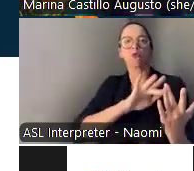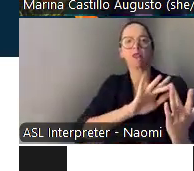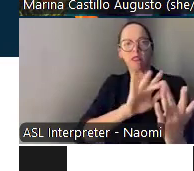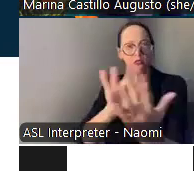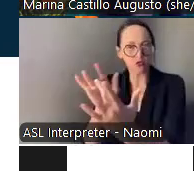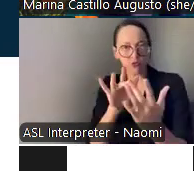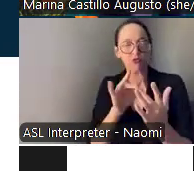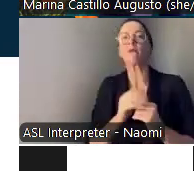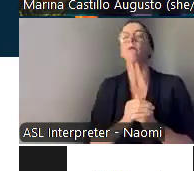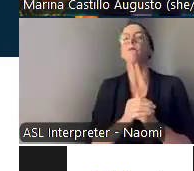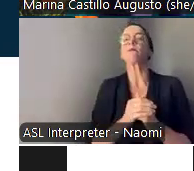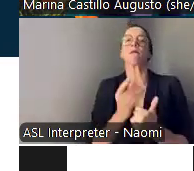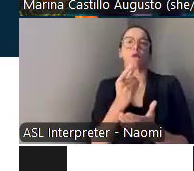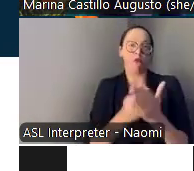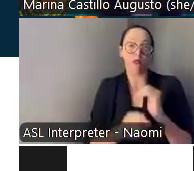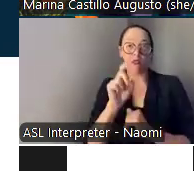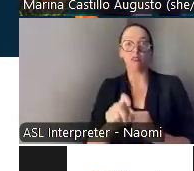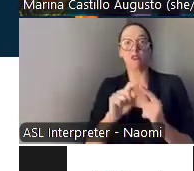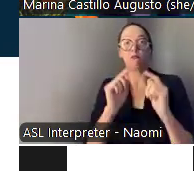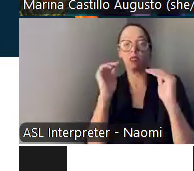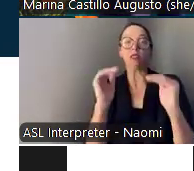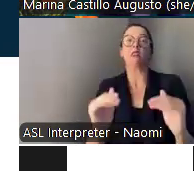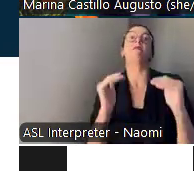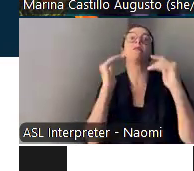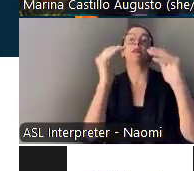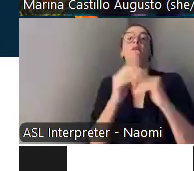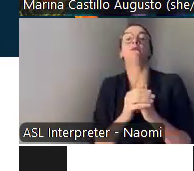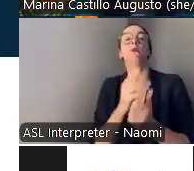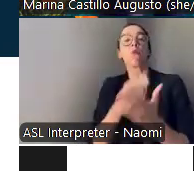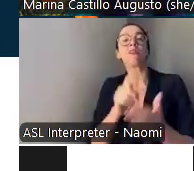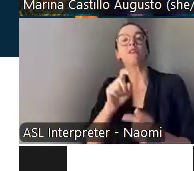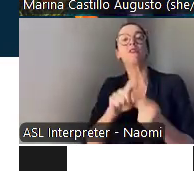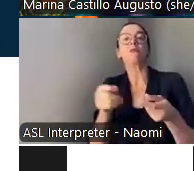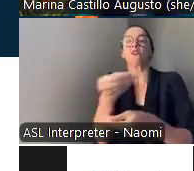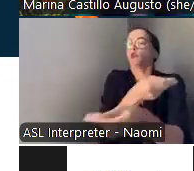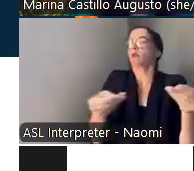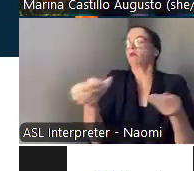circulated and discussed with the various MPA committees. Next slide, please.